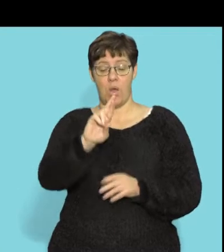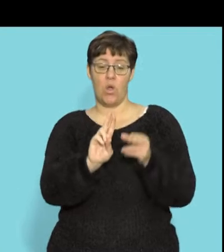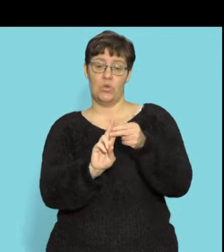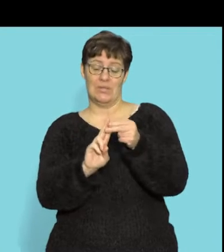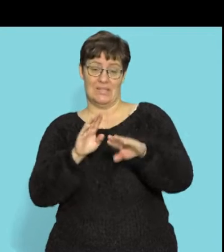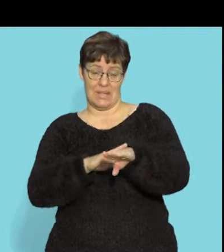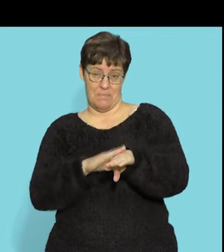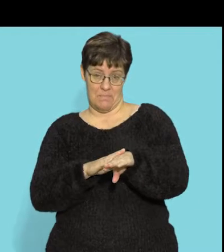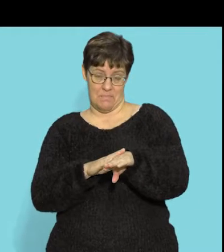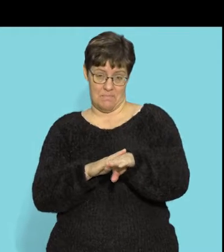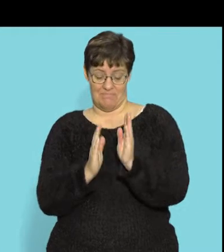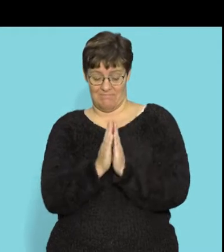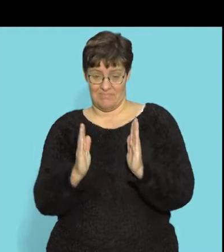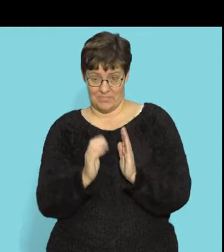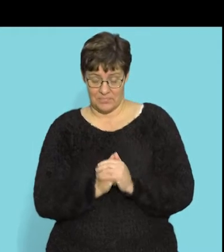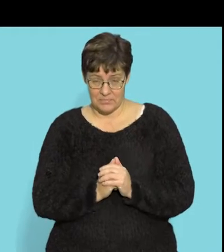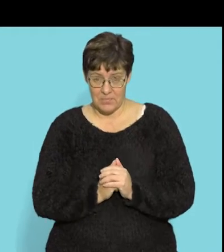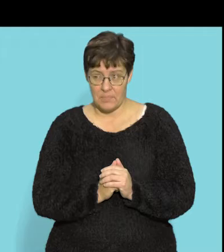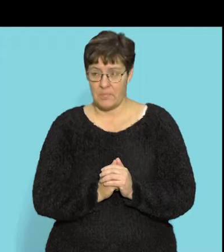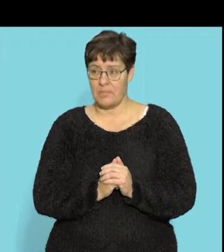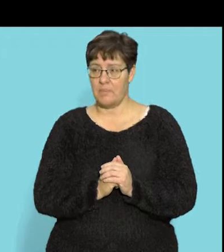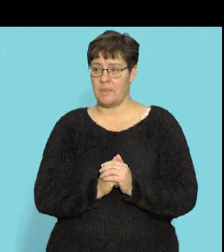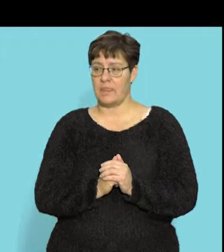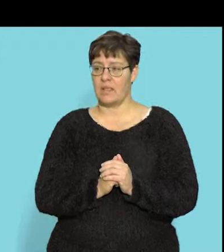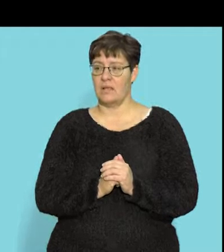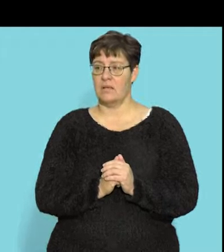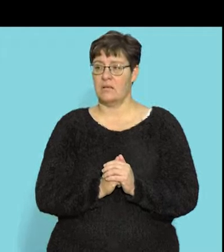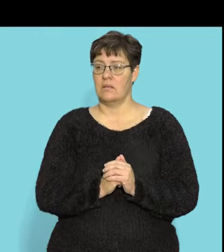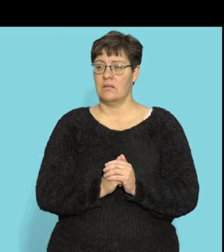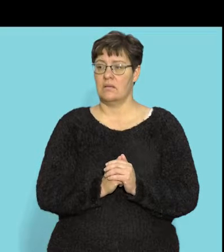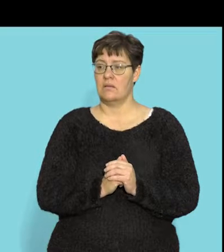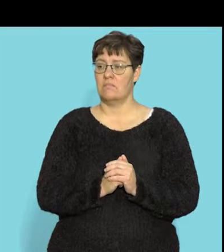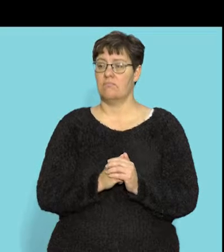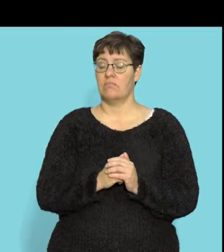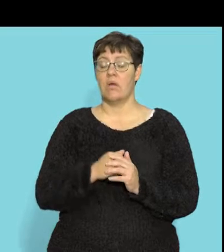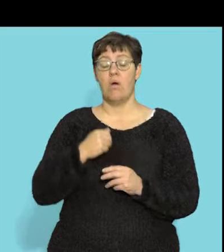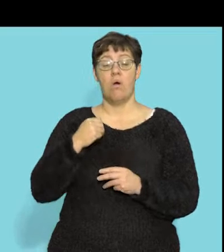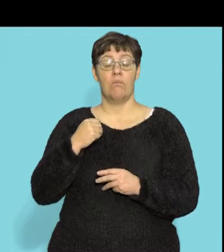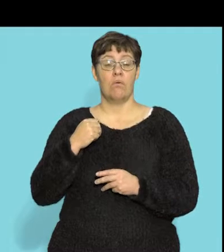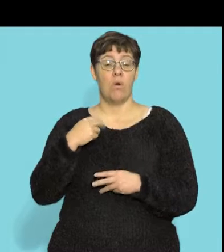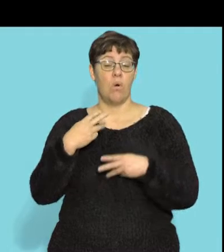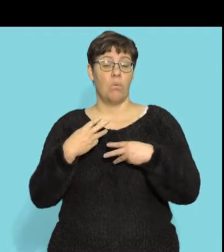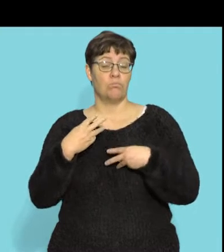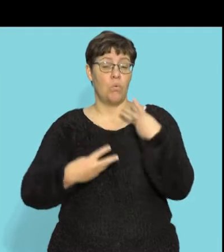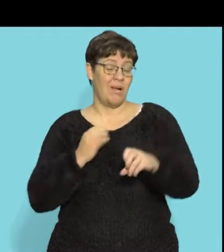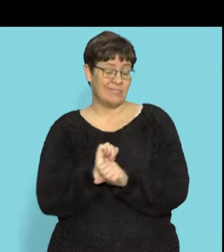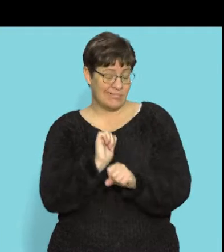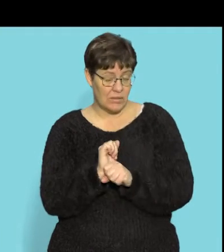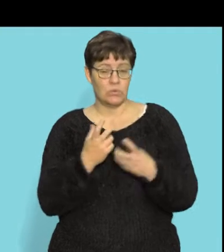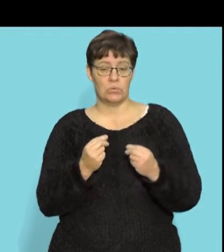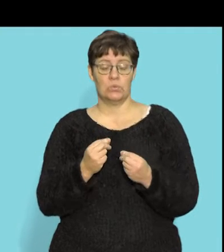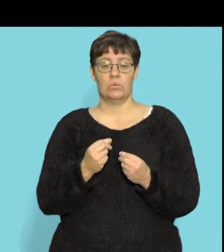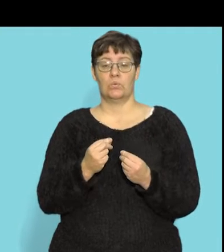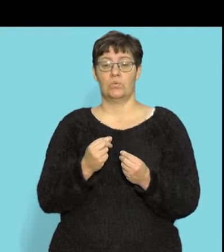per unit time, or work done per unit time, right? So work is measured in joules, right, when time is